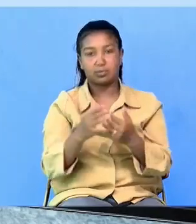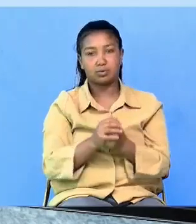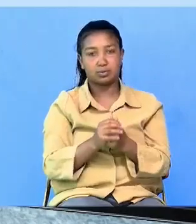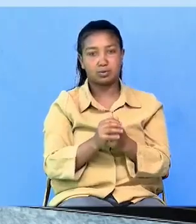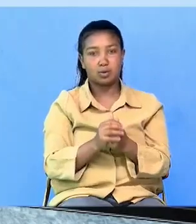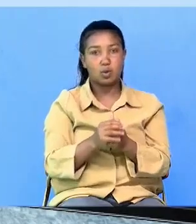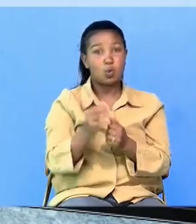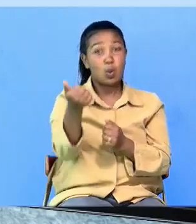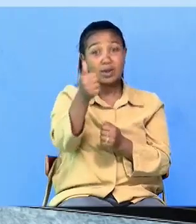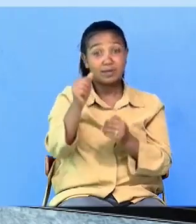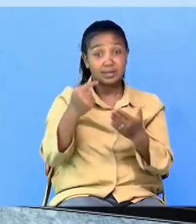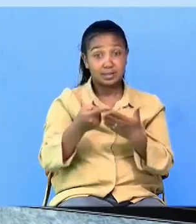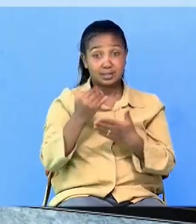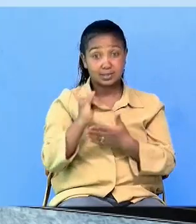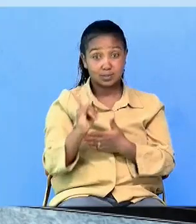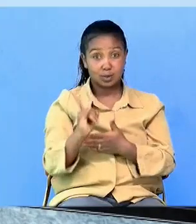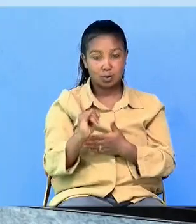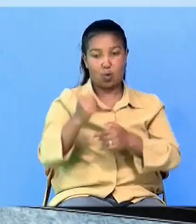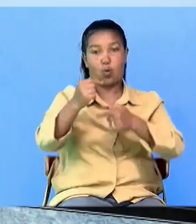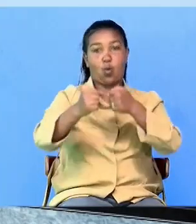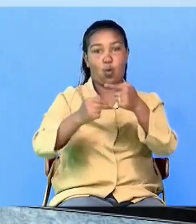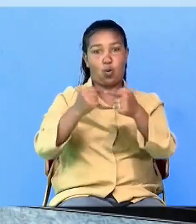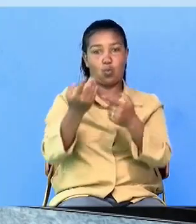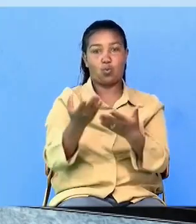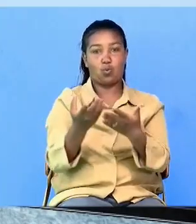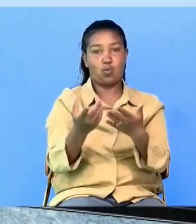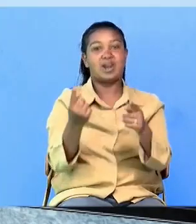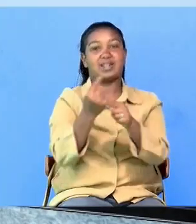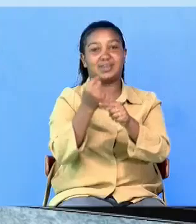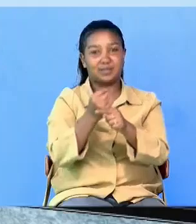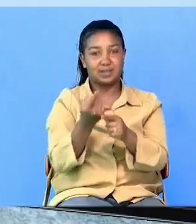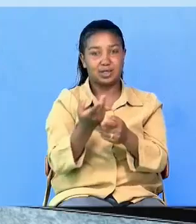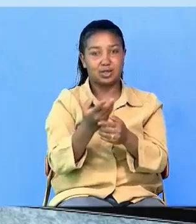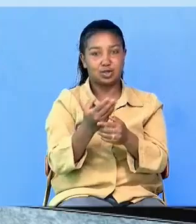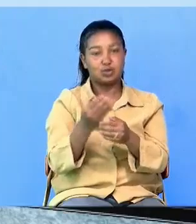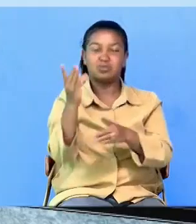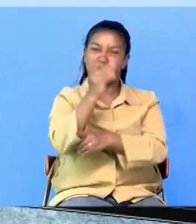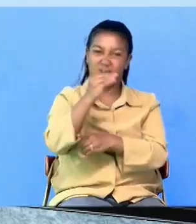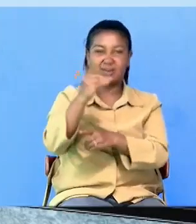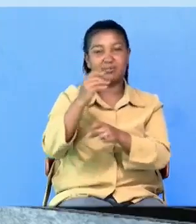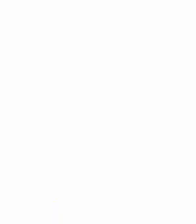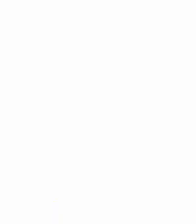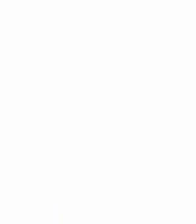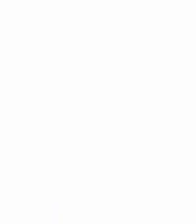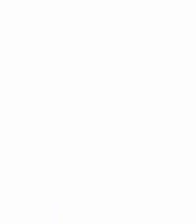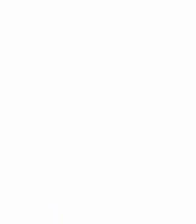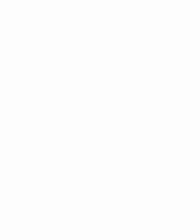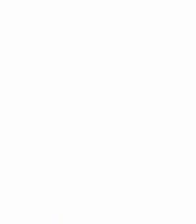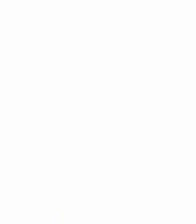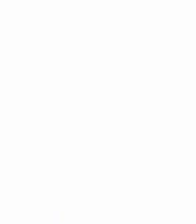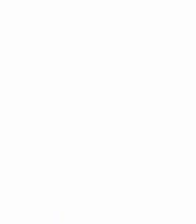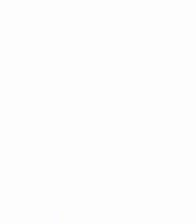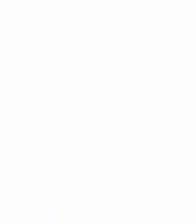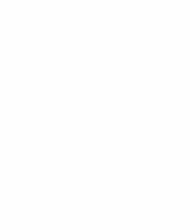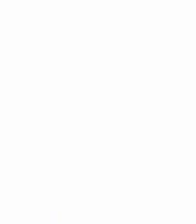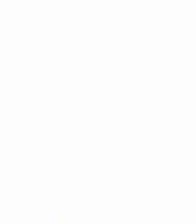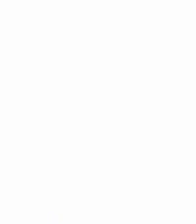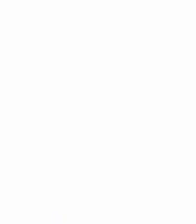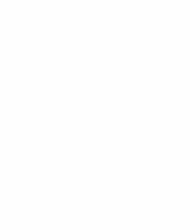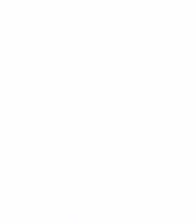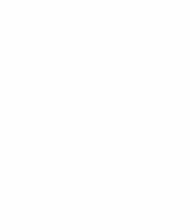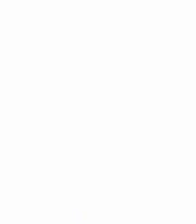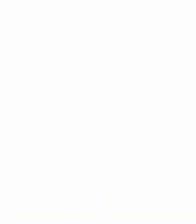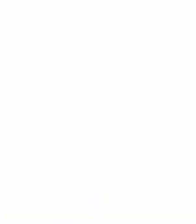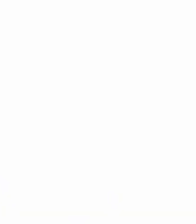it is, this is an activity that we do in our daily life. Very nice. I wash